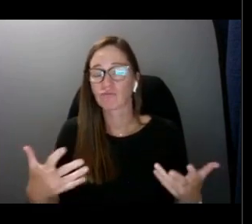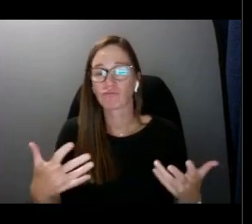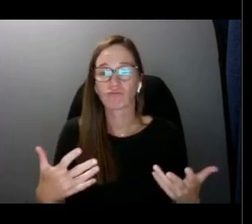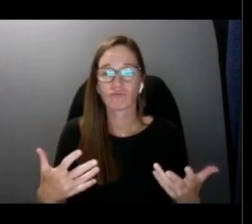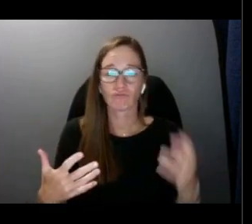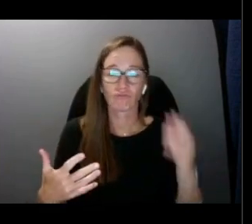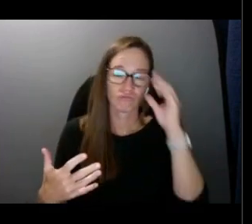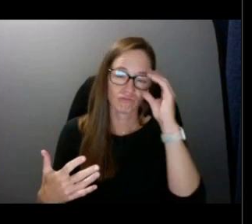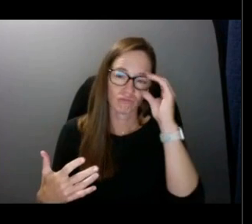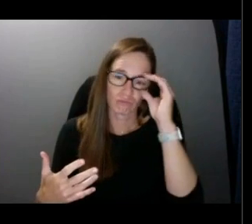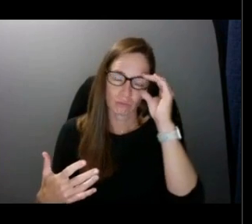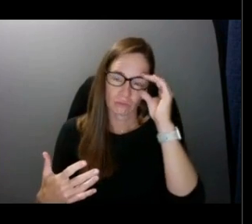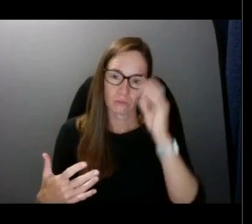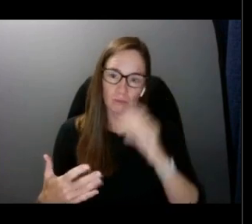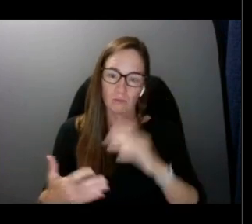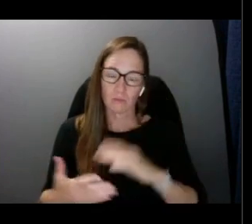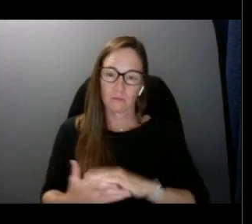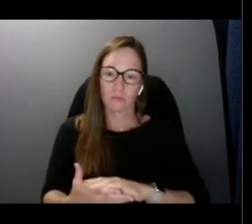and